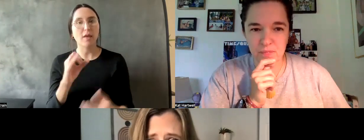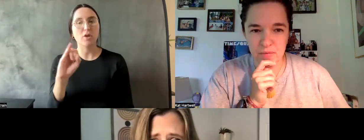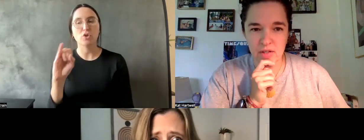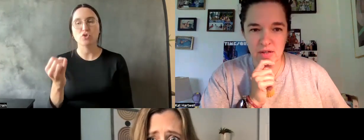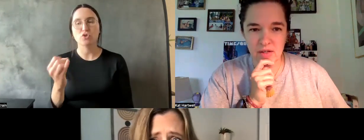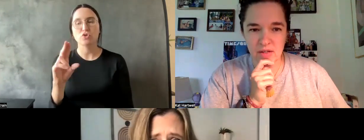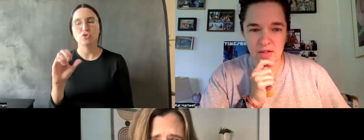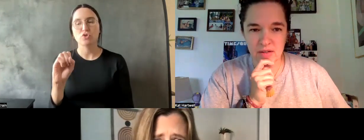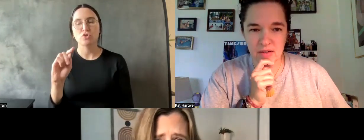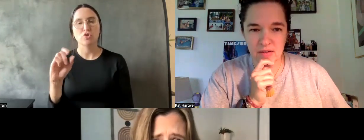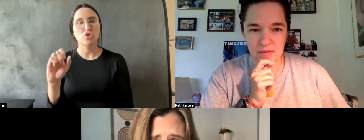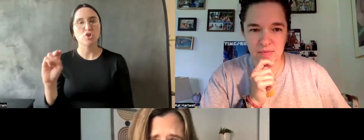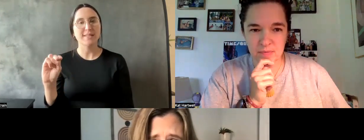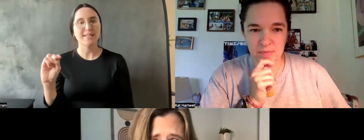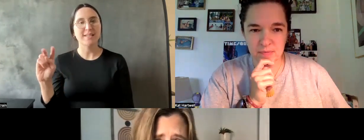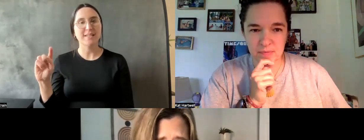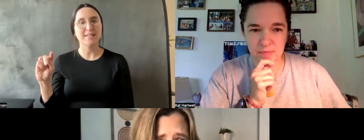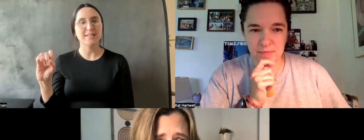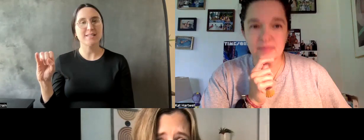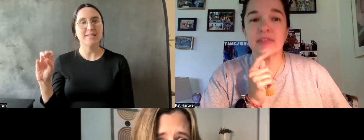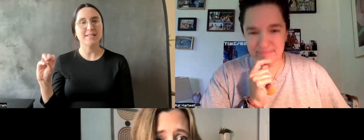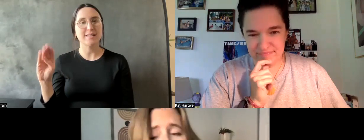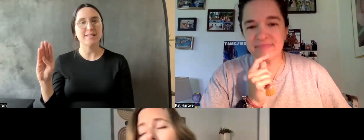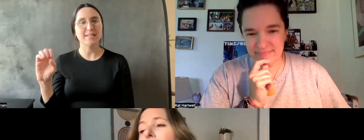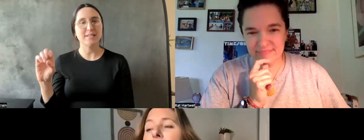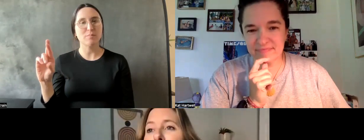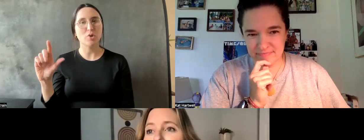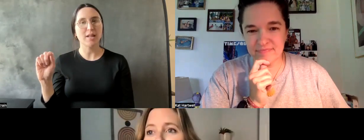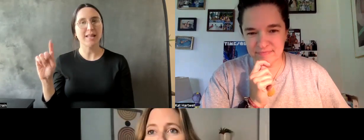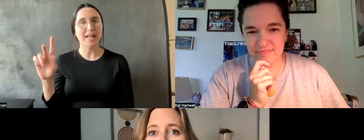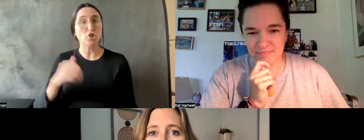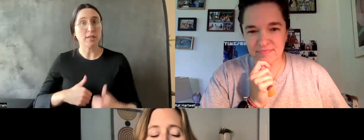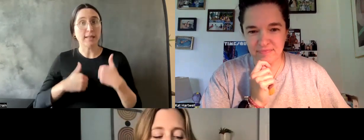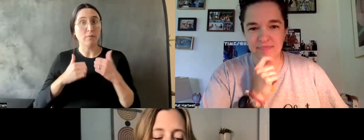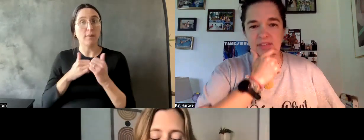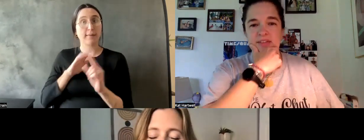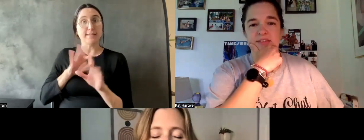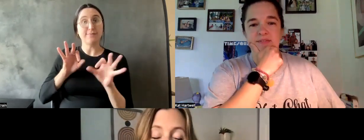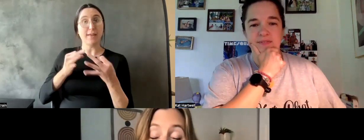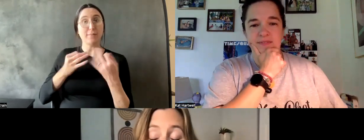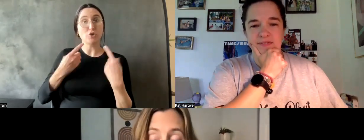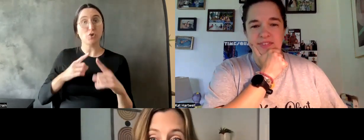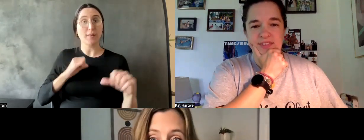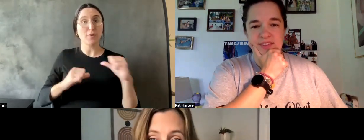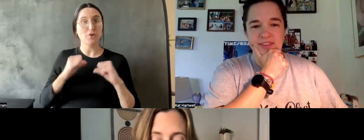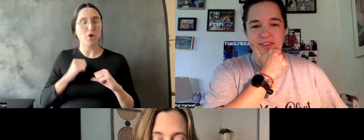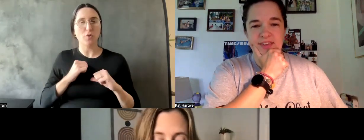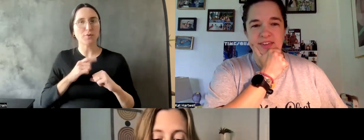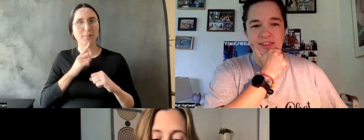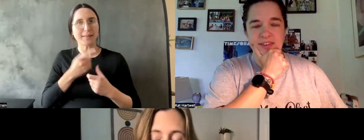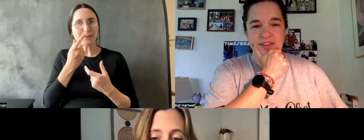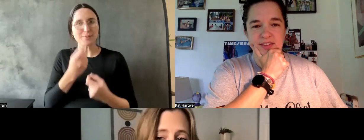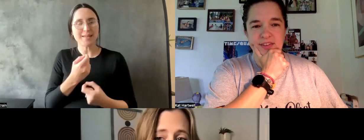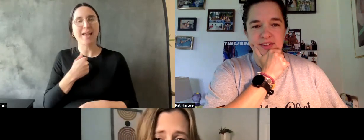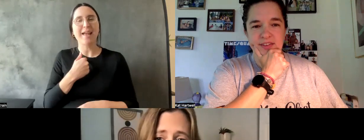Justin Timberlake's family for a while she was doing that show. So I love like going online and looking